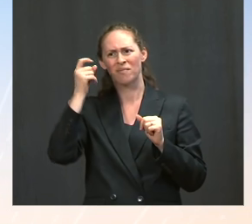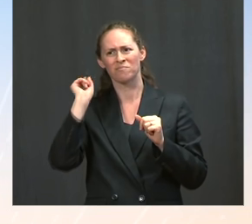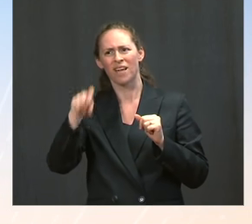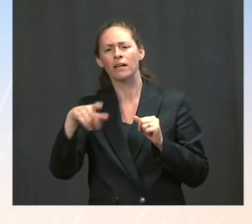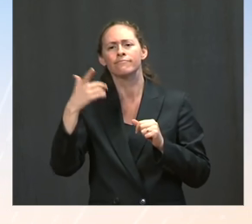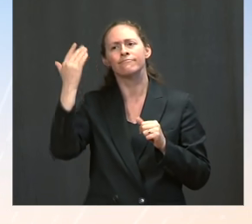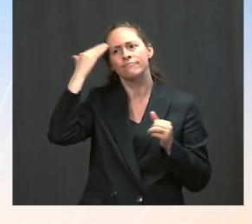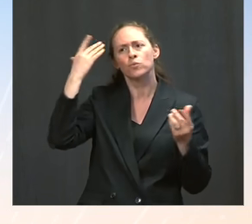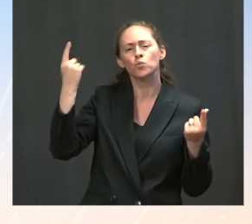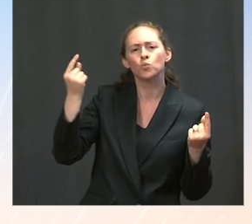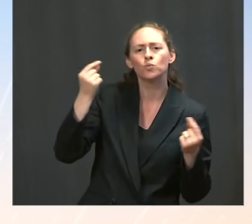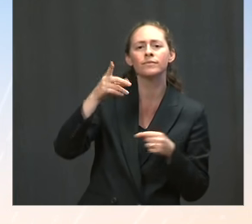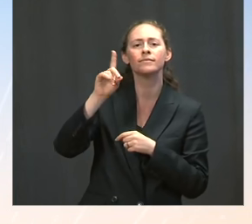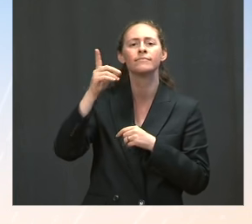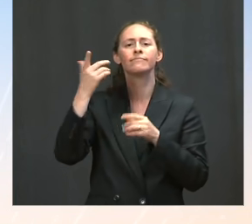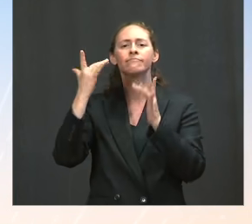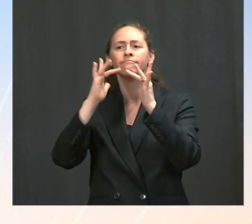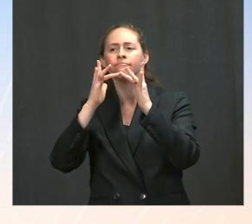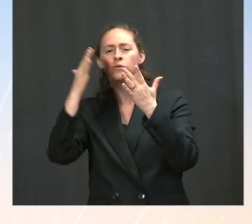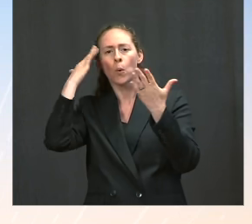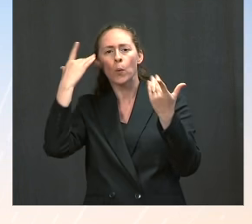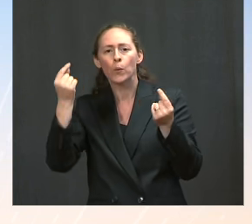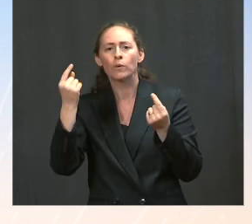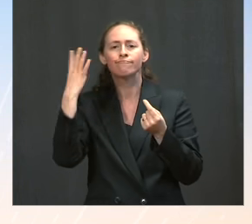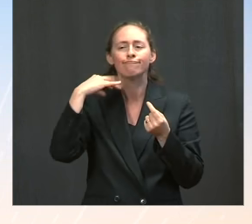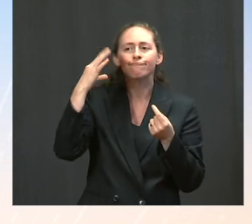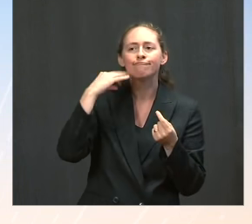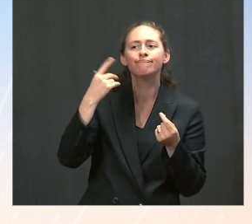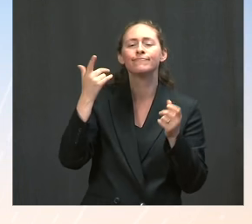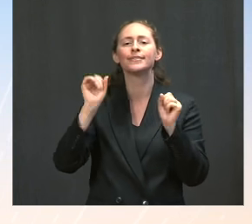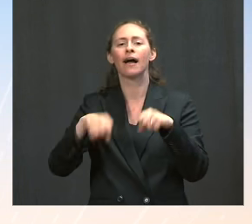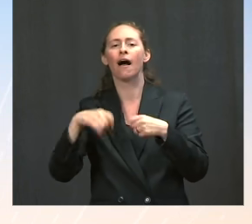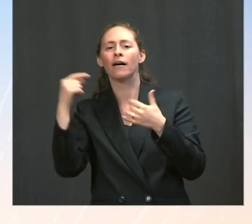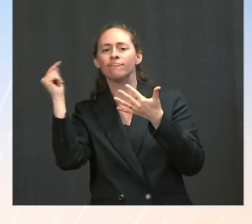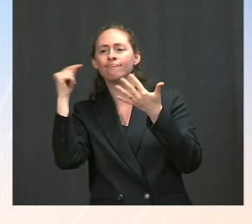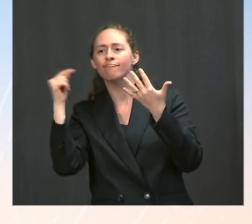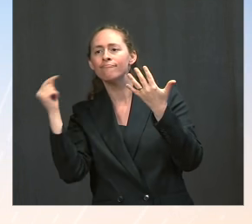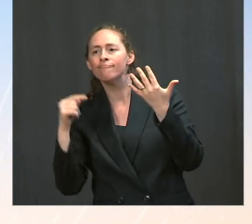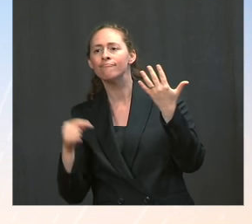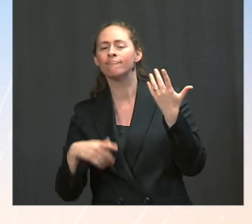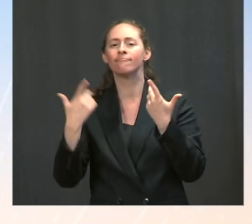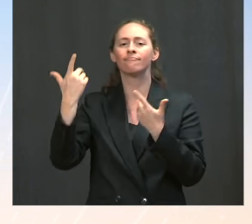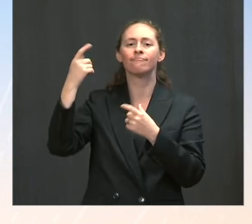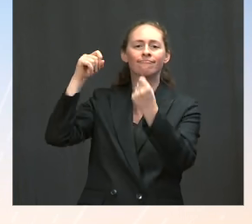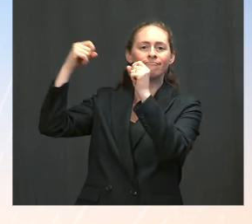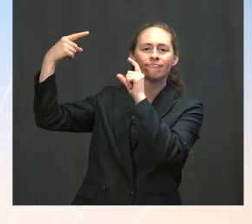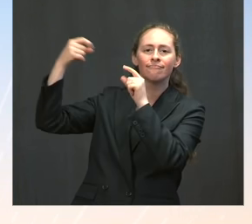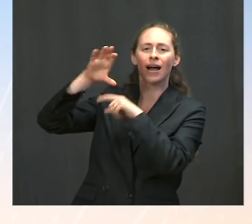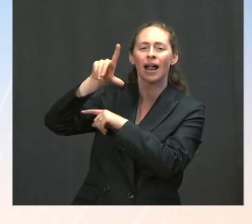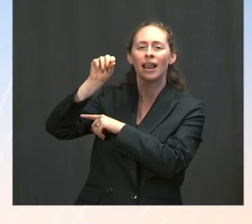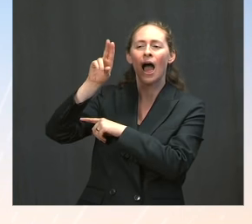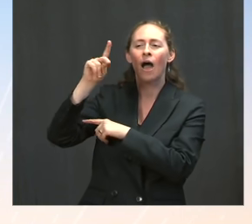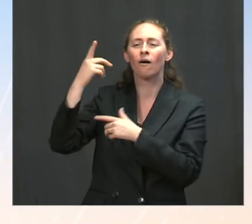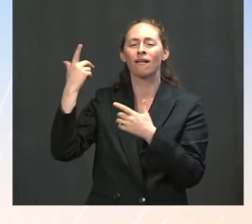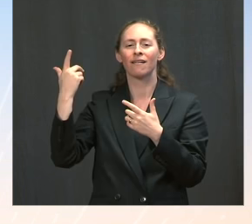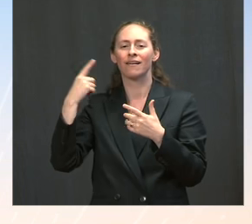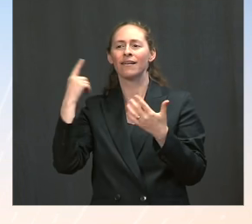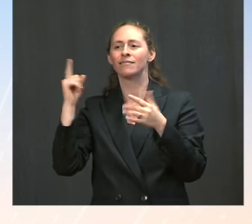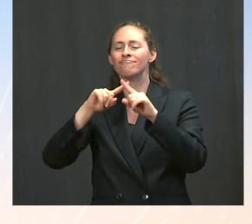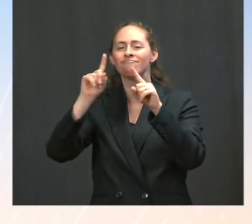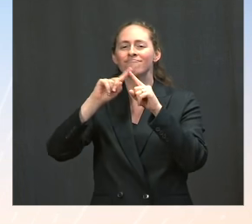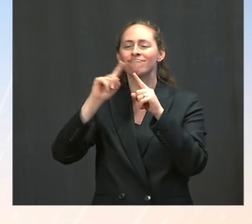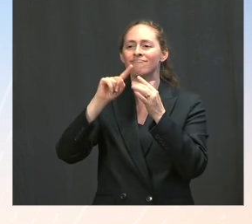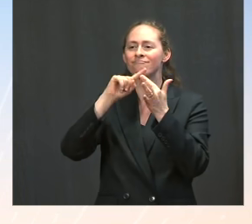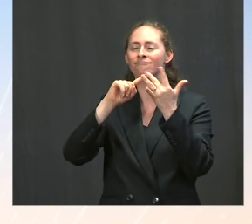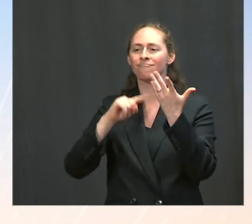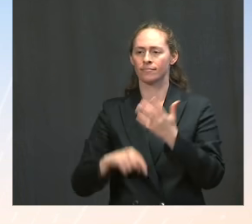skills, data, you know, data skills, cloud computing skills. And so that's what we have to get at the business of.